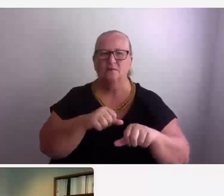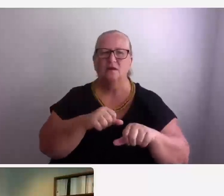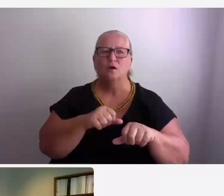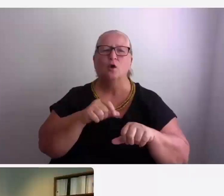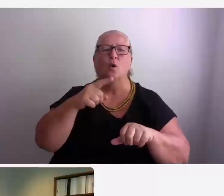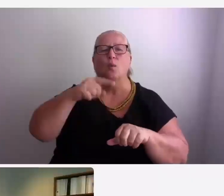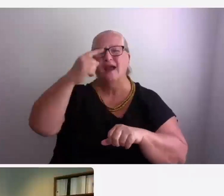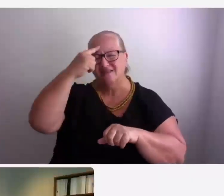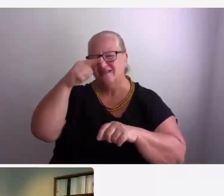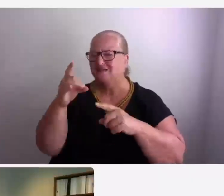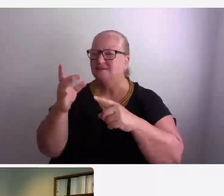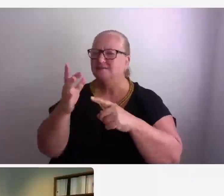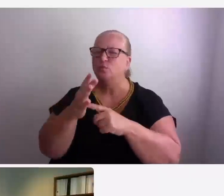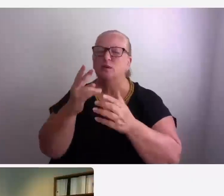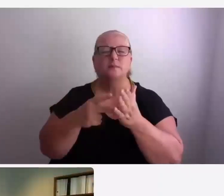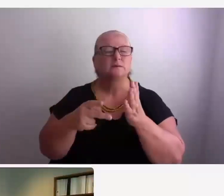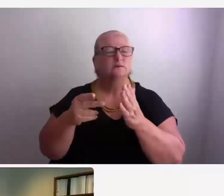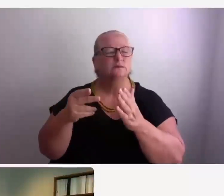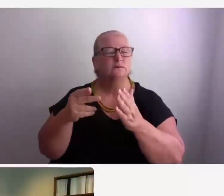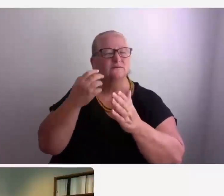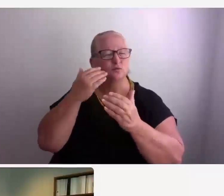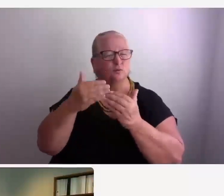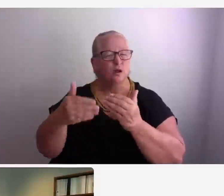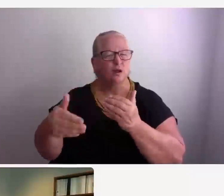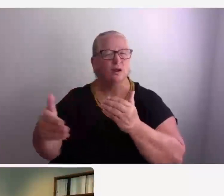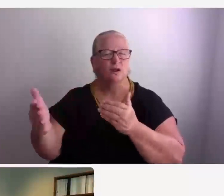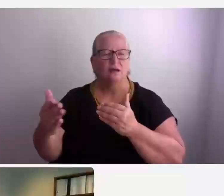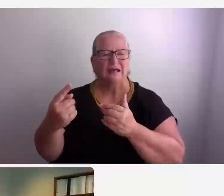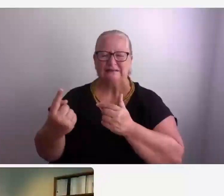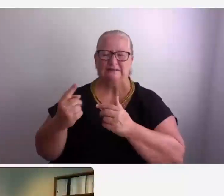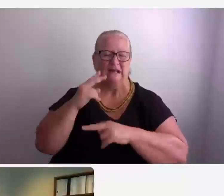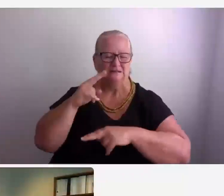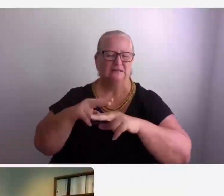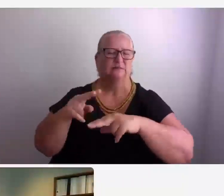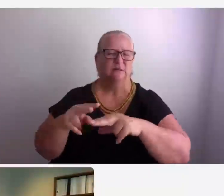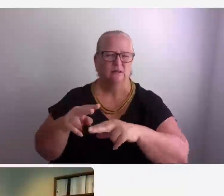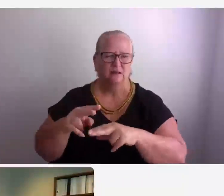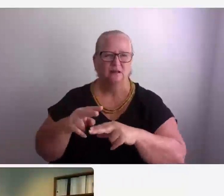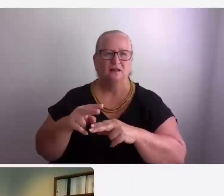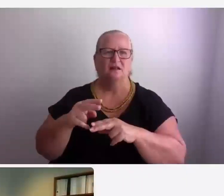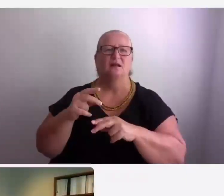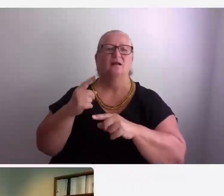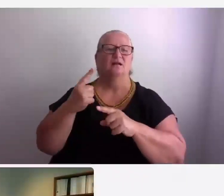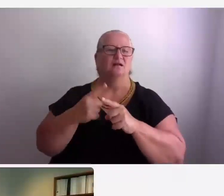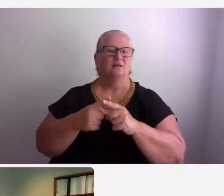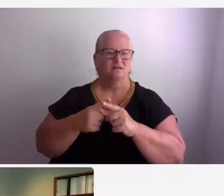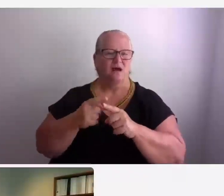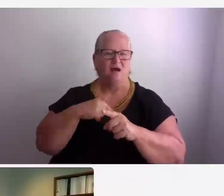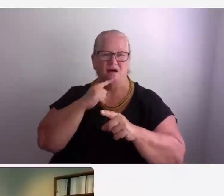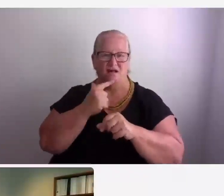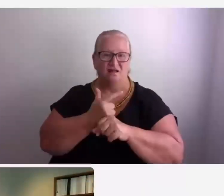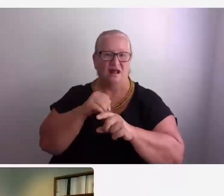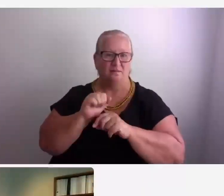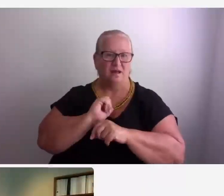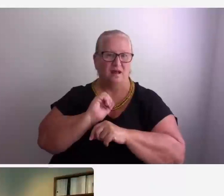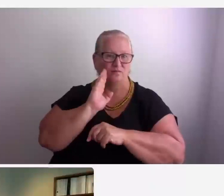We think that's an important part of the model, having independent assessment. Once again, as I outlined during the presentation, we're doing a lot of quality